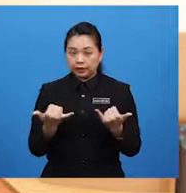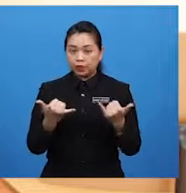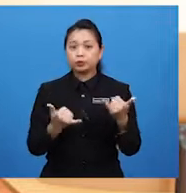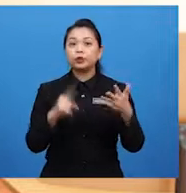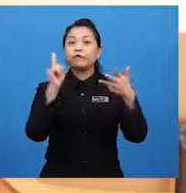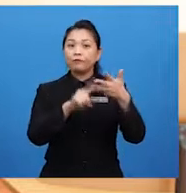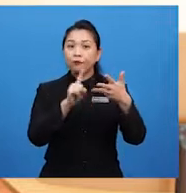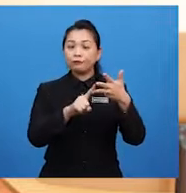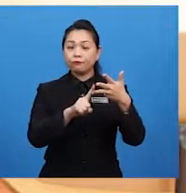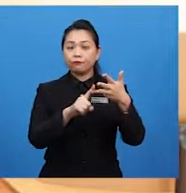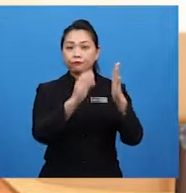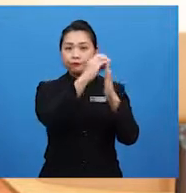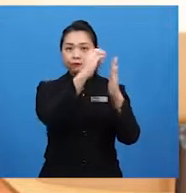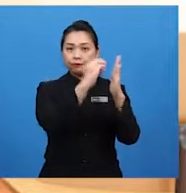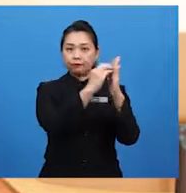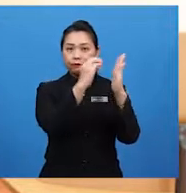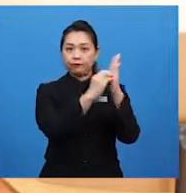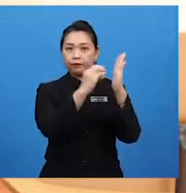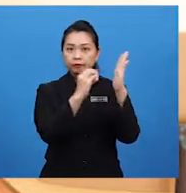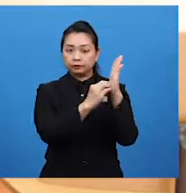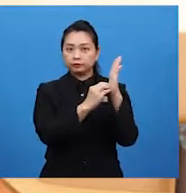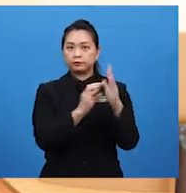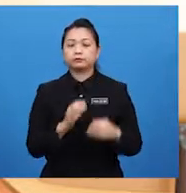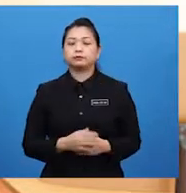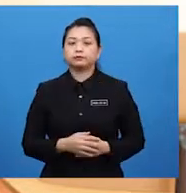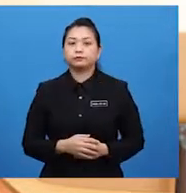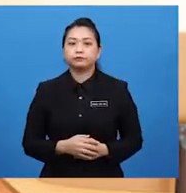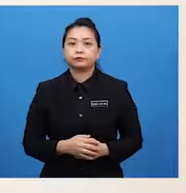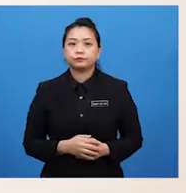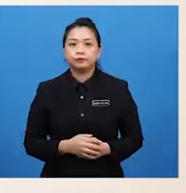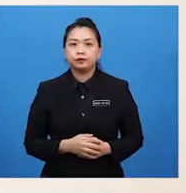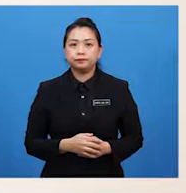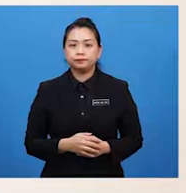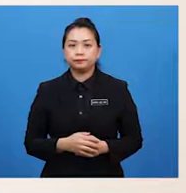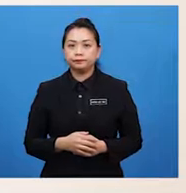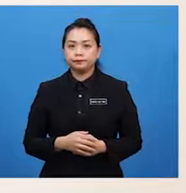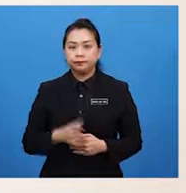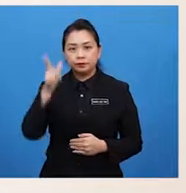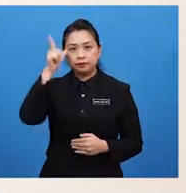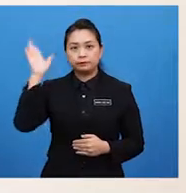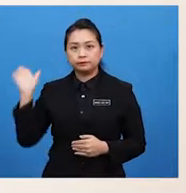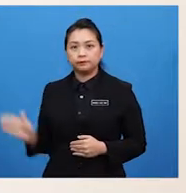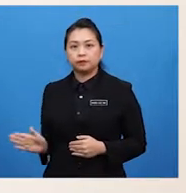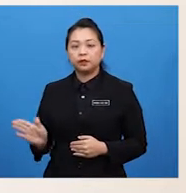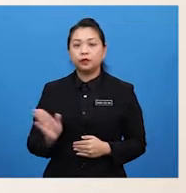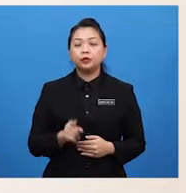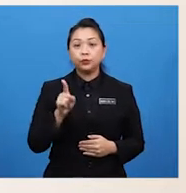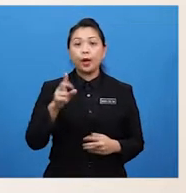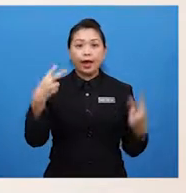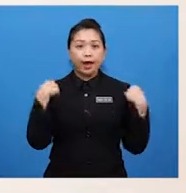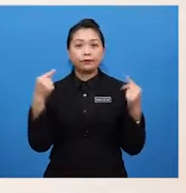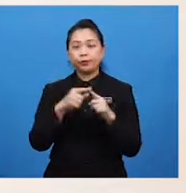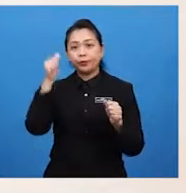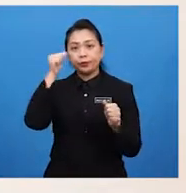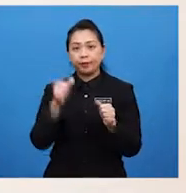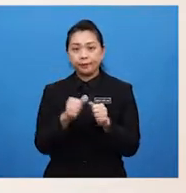paragraph, which is also the third body paragraph. You have to remember